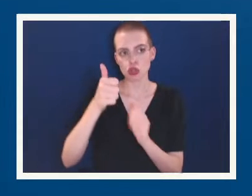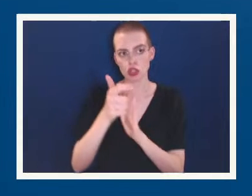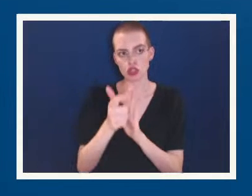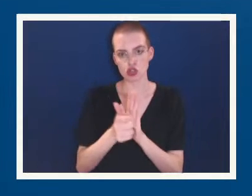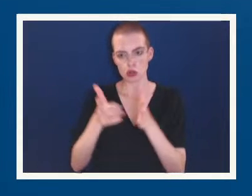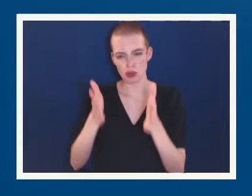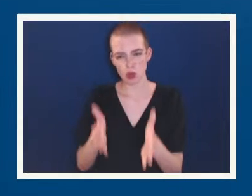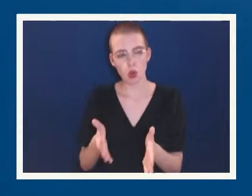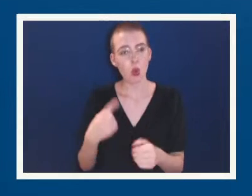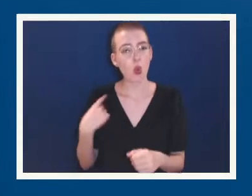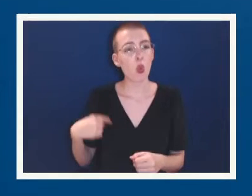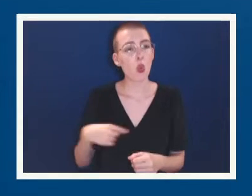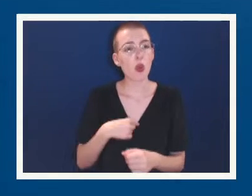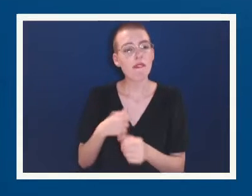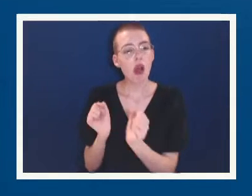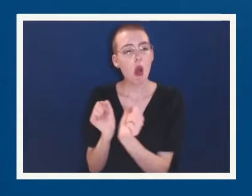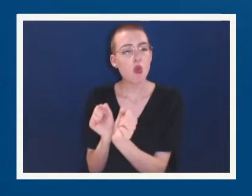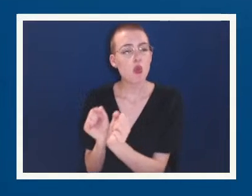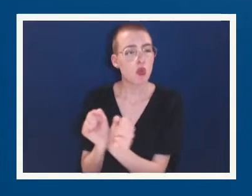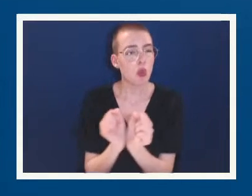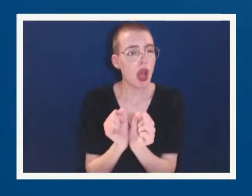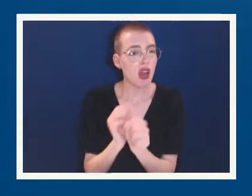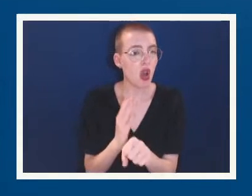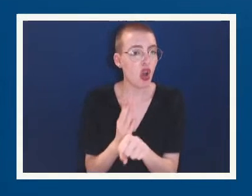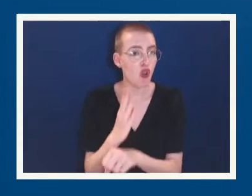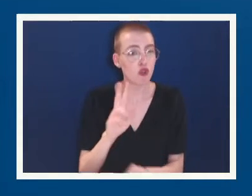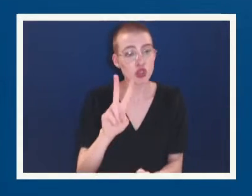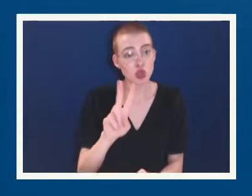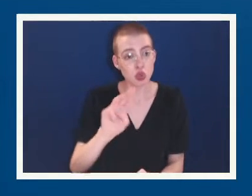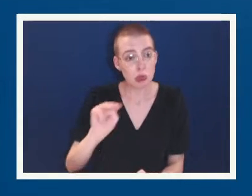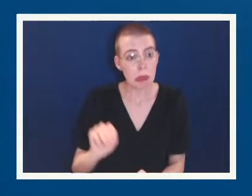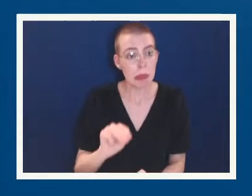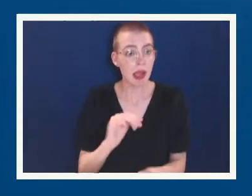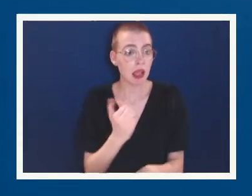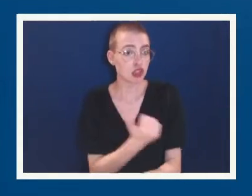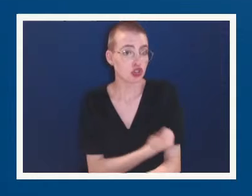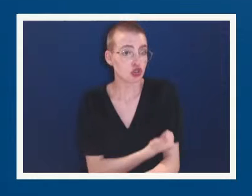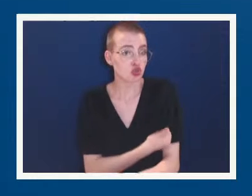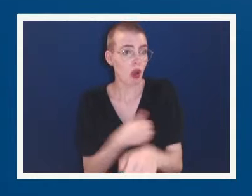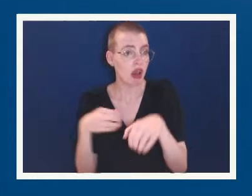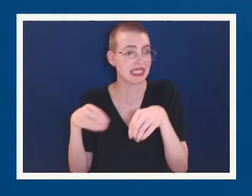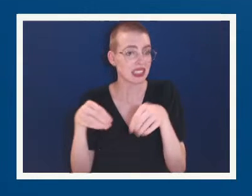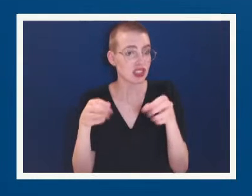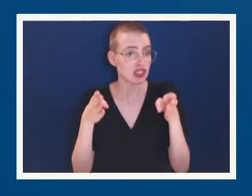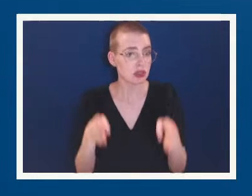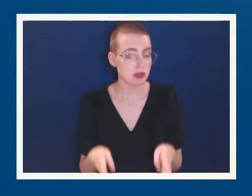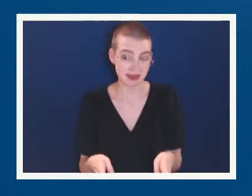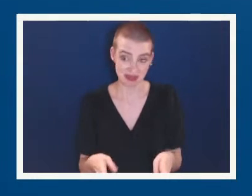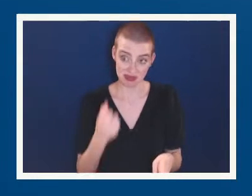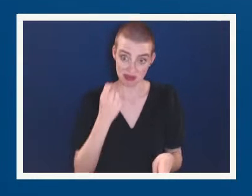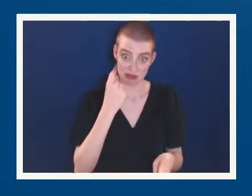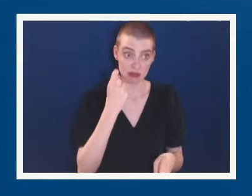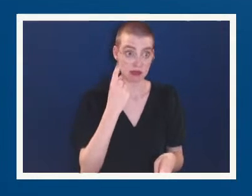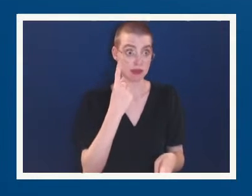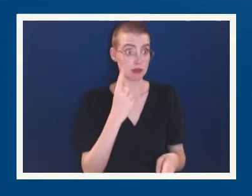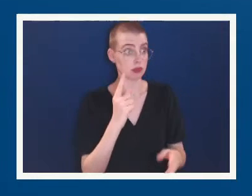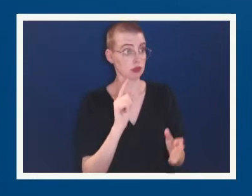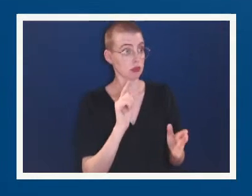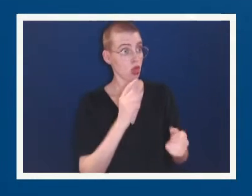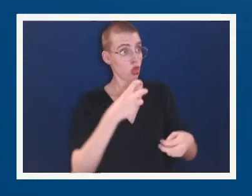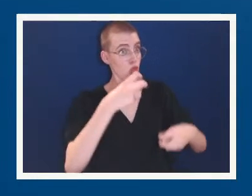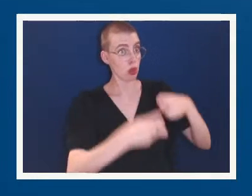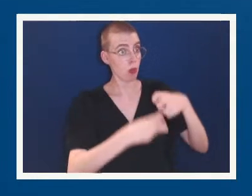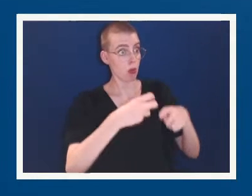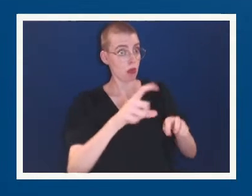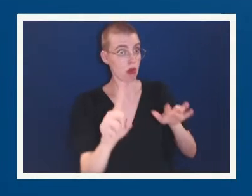I understand this crisis didn't start on our street corners. This crisis started as a